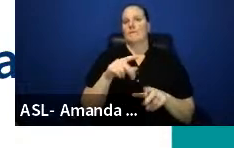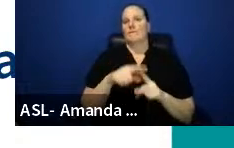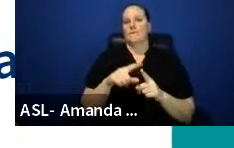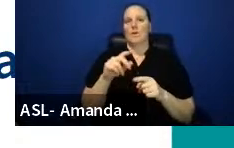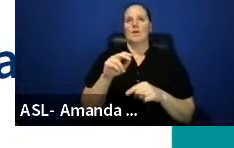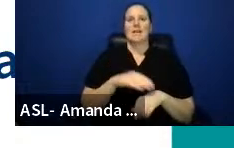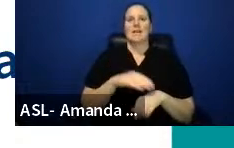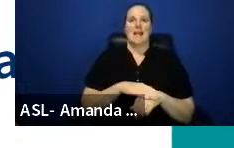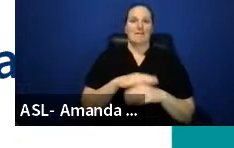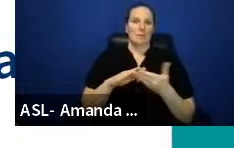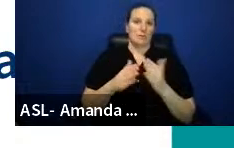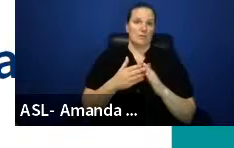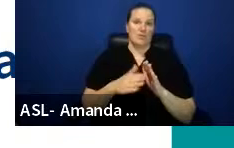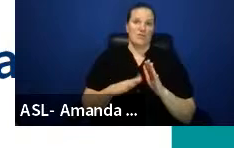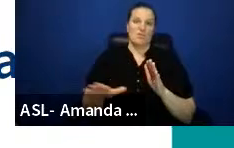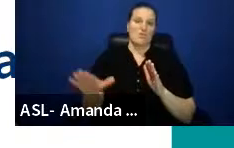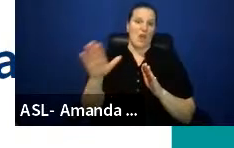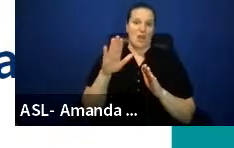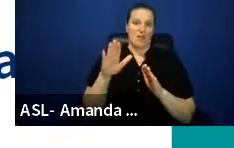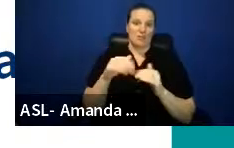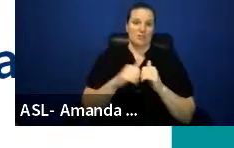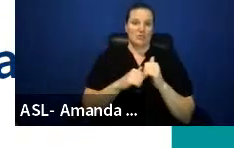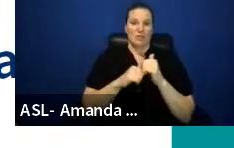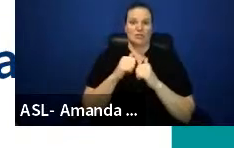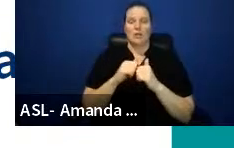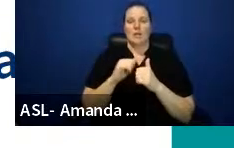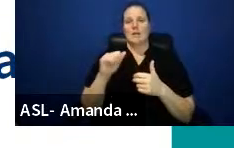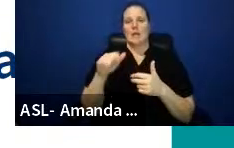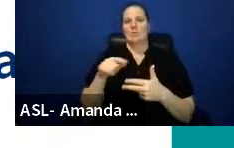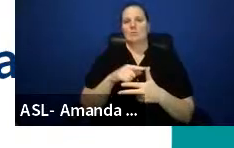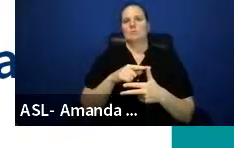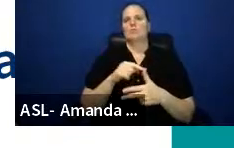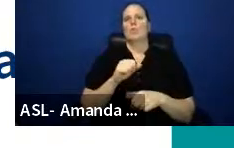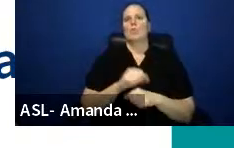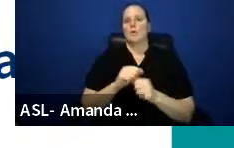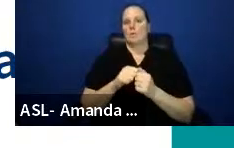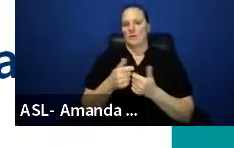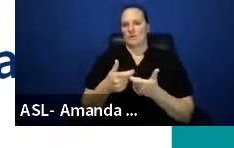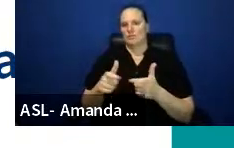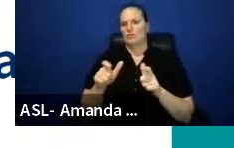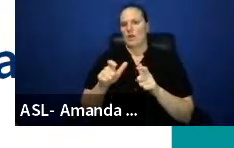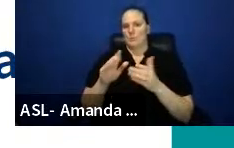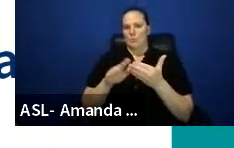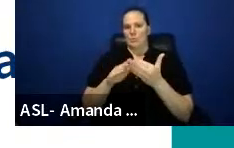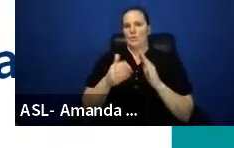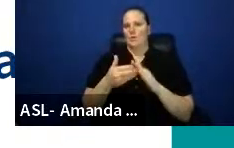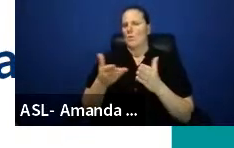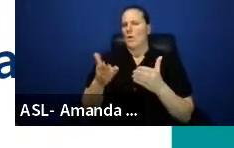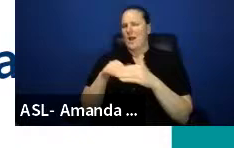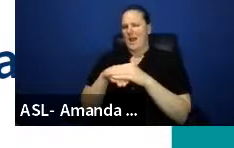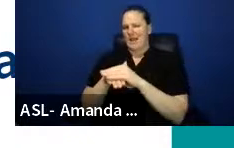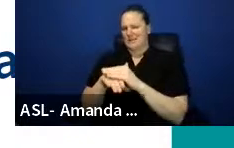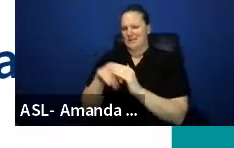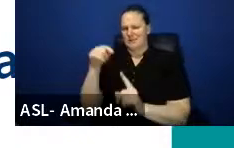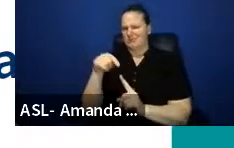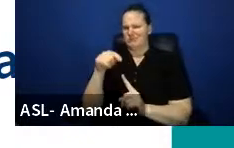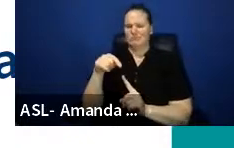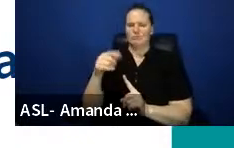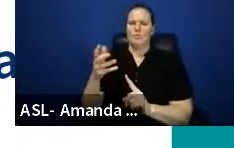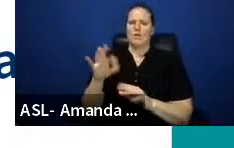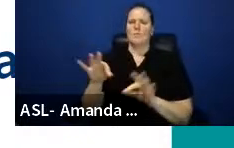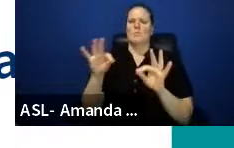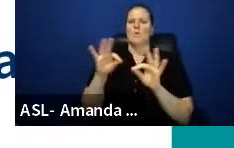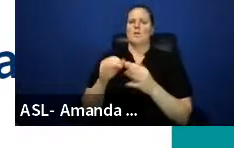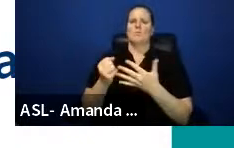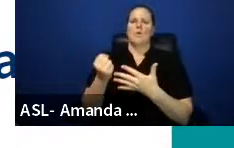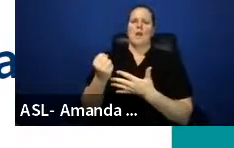communities throughout the construction period. This one is really getting at working with Native communities to understand what does access mean and what's important to